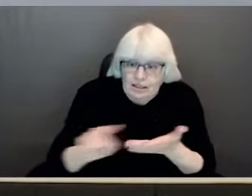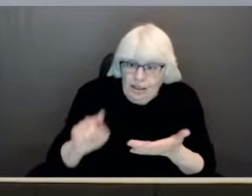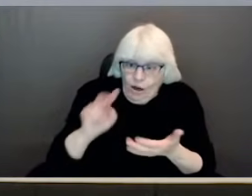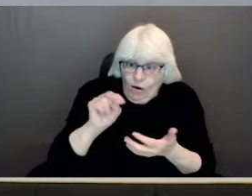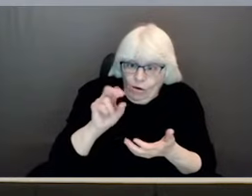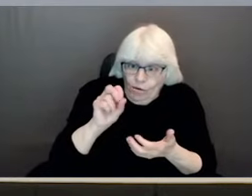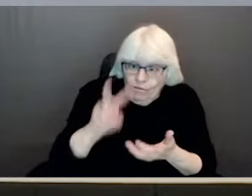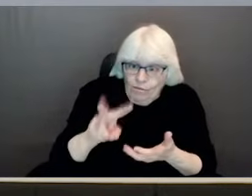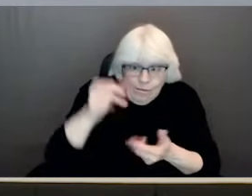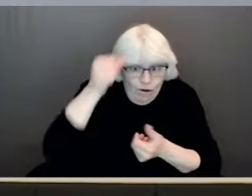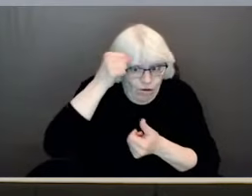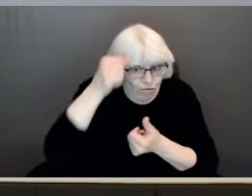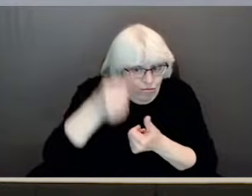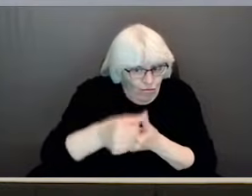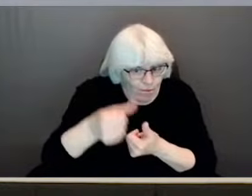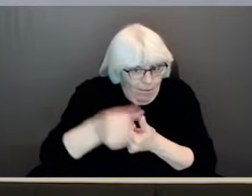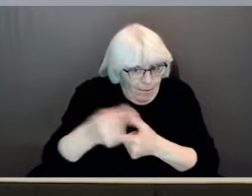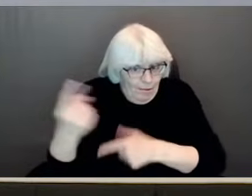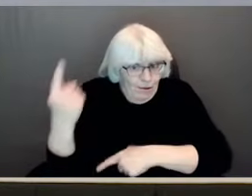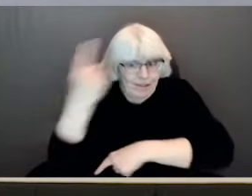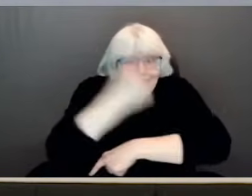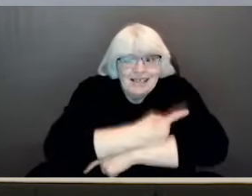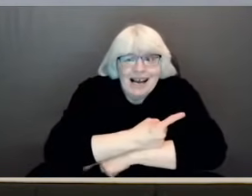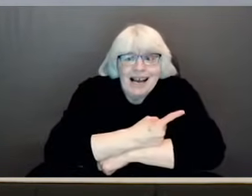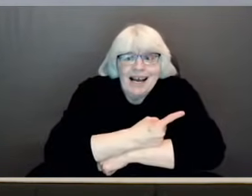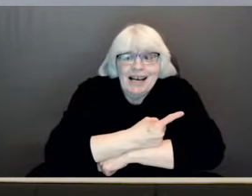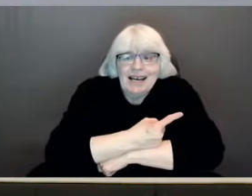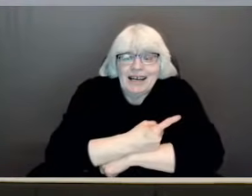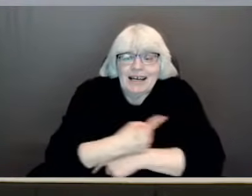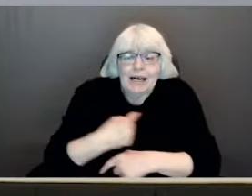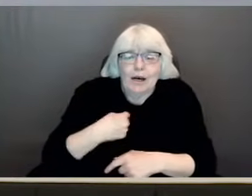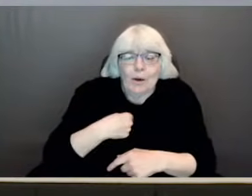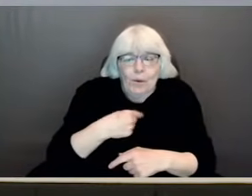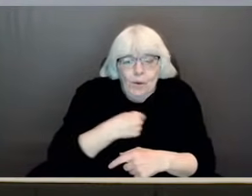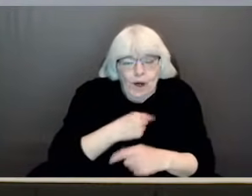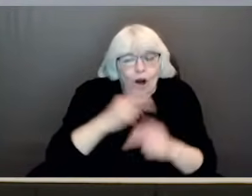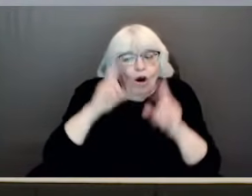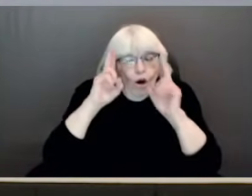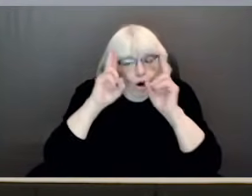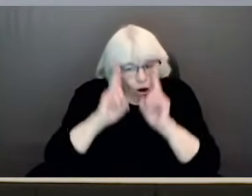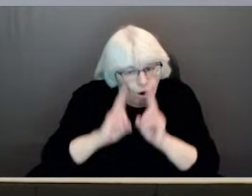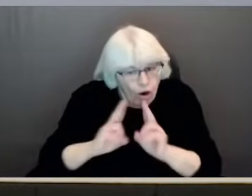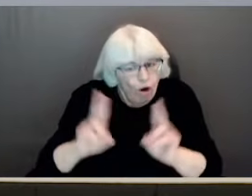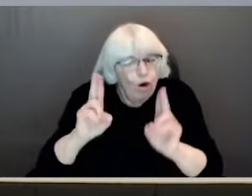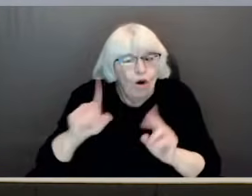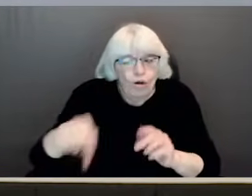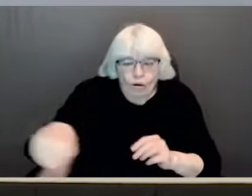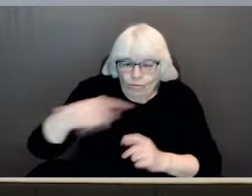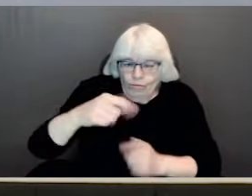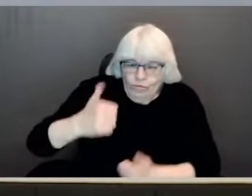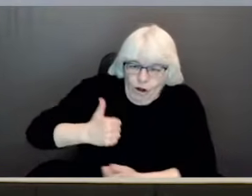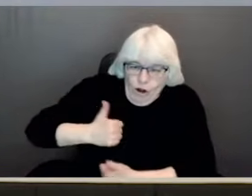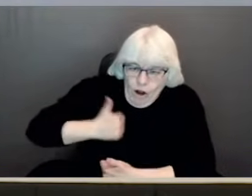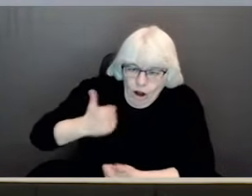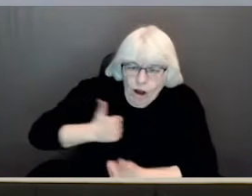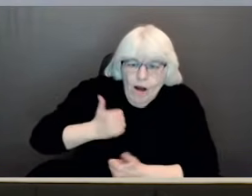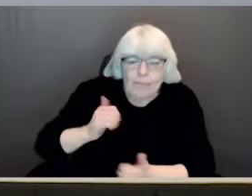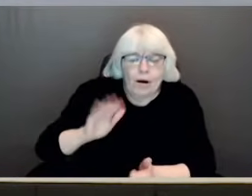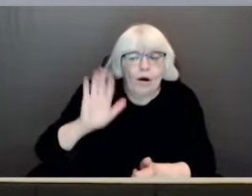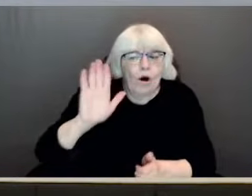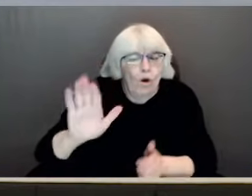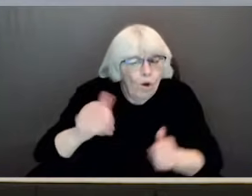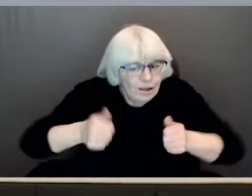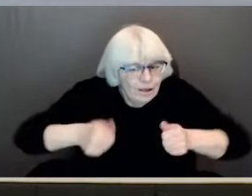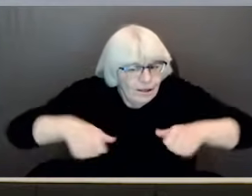our veterans that allow us to enjoy the many freedoms we have today. Remembrance Day services at cenotaphs